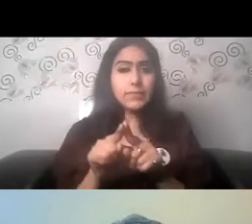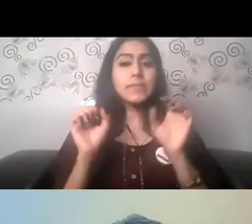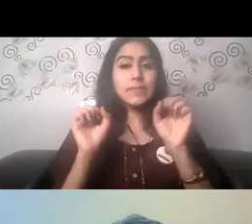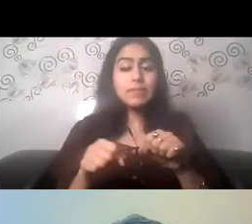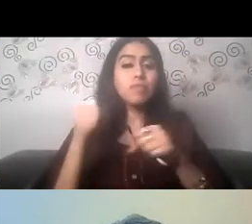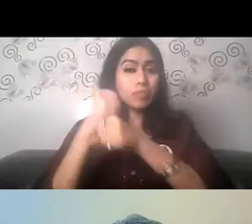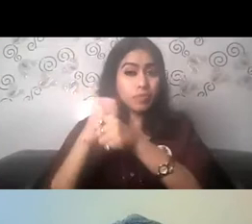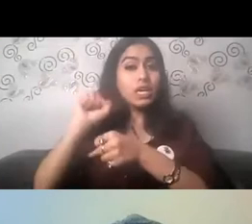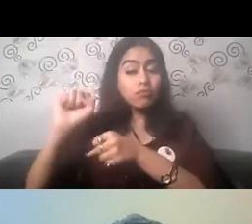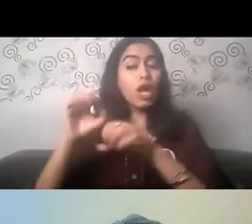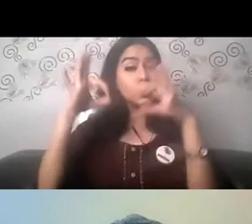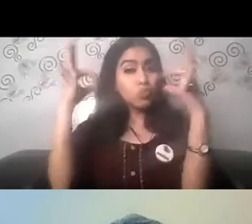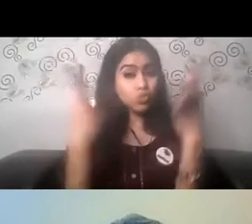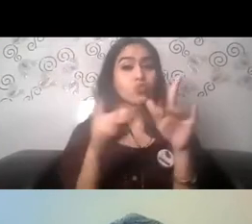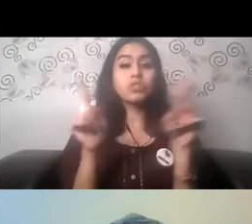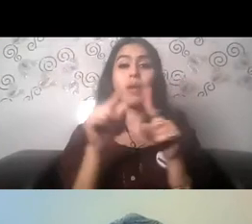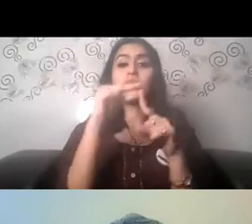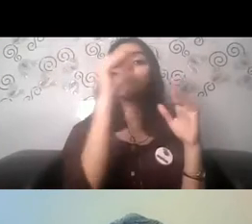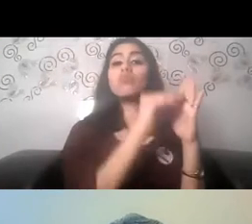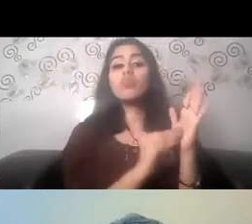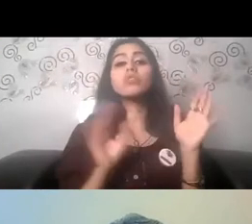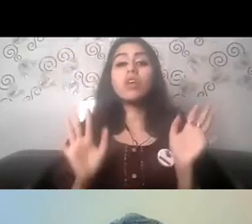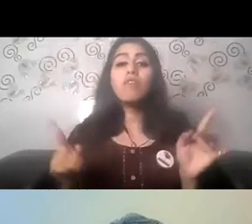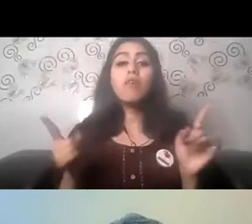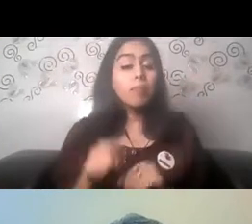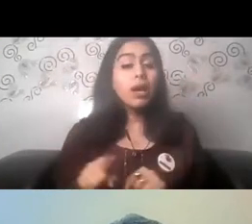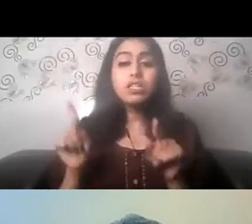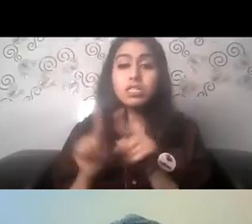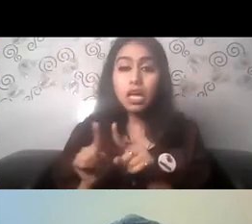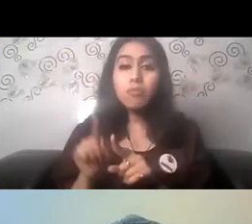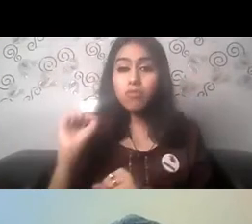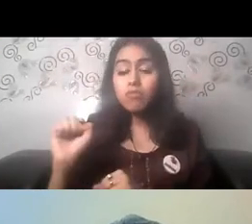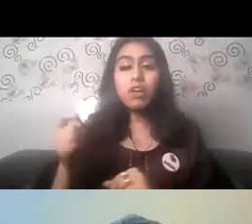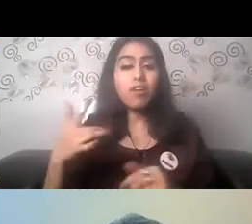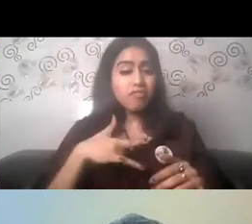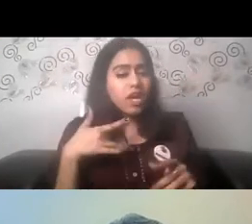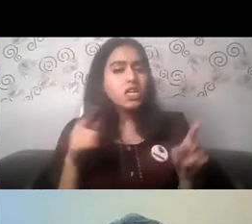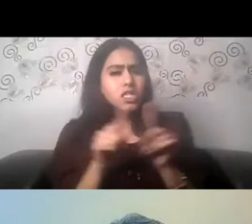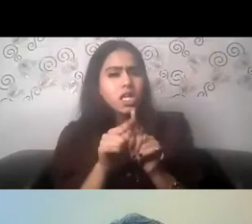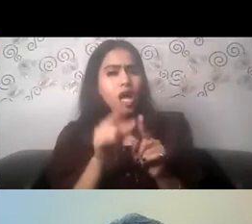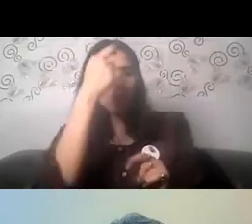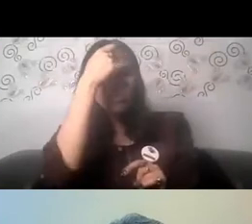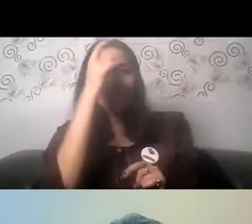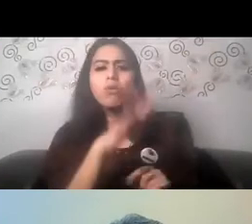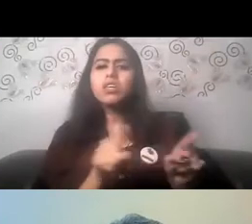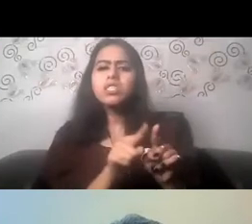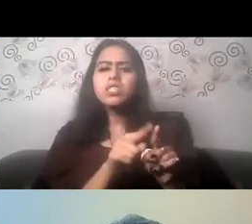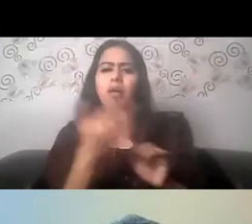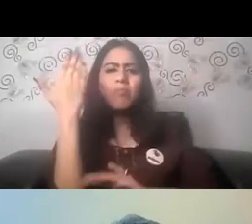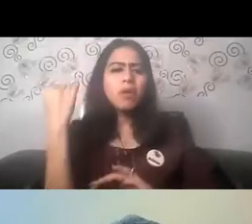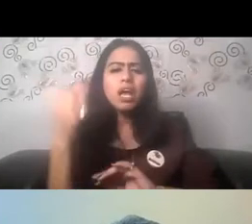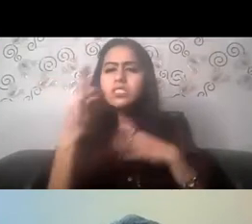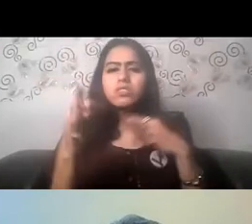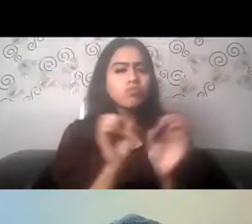we were calling for a strategy, and then the government pretended to consult, and the legal